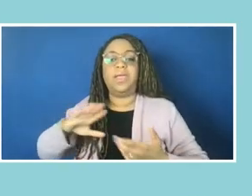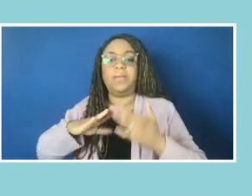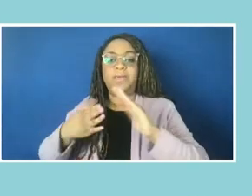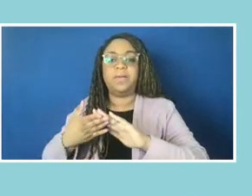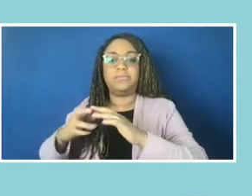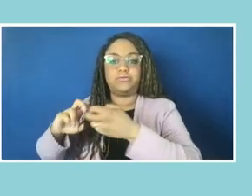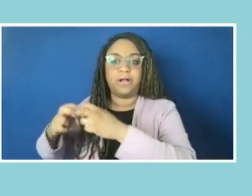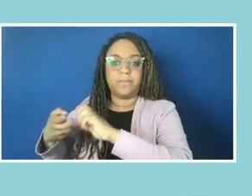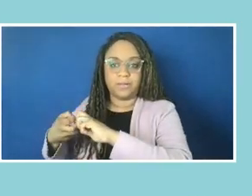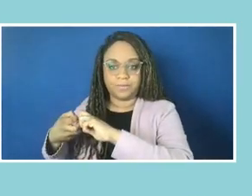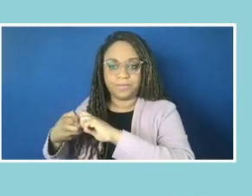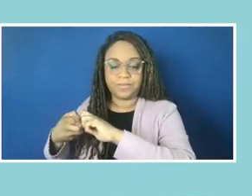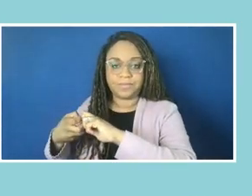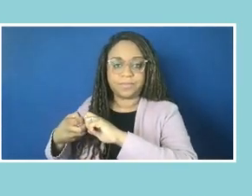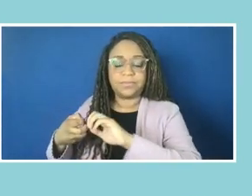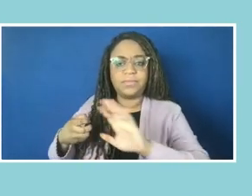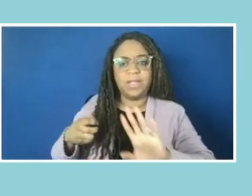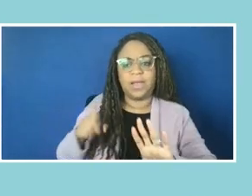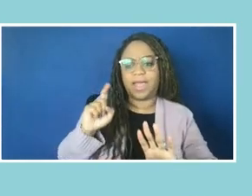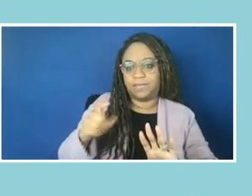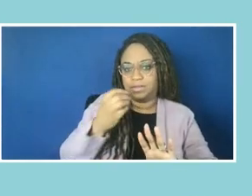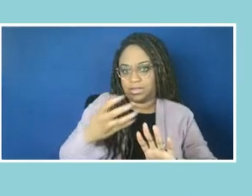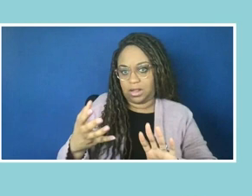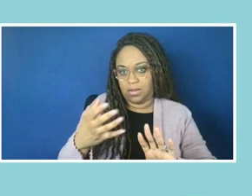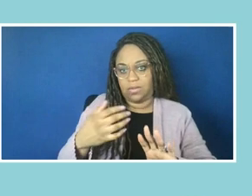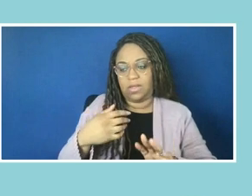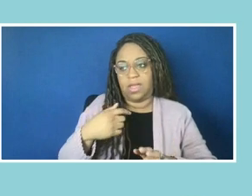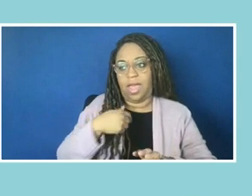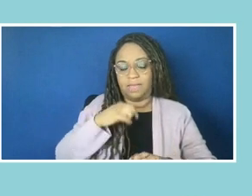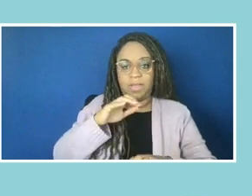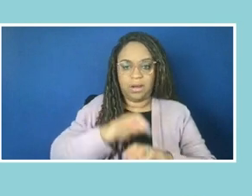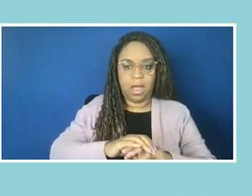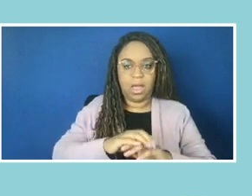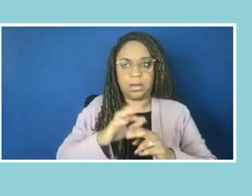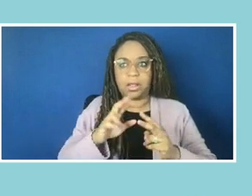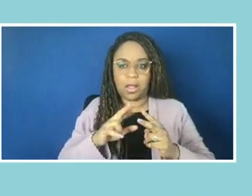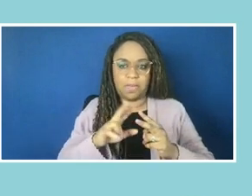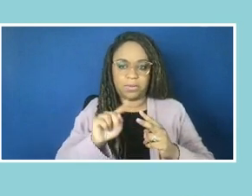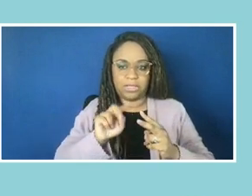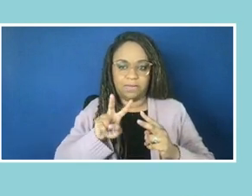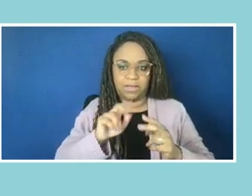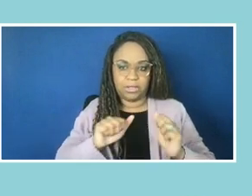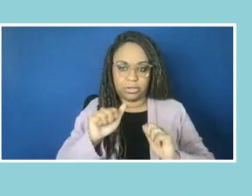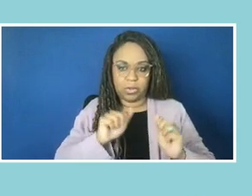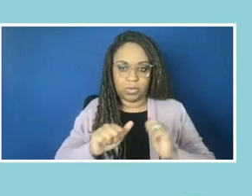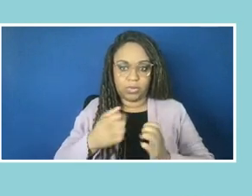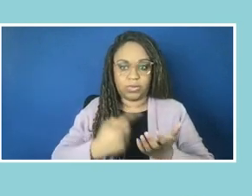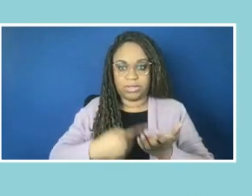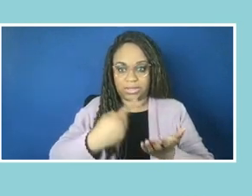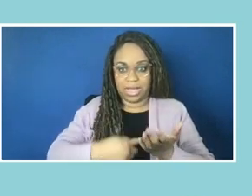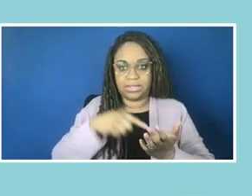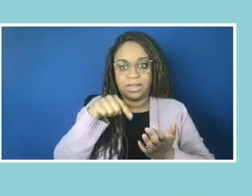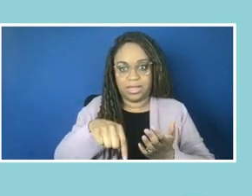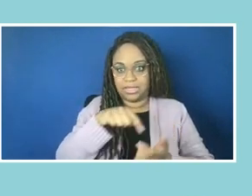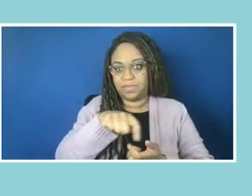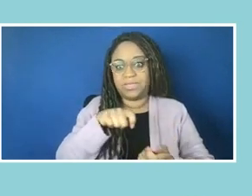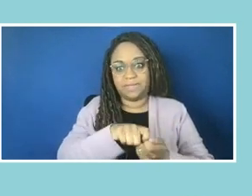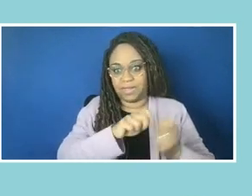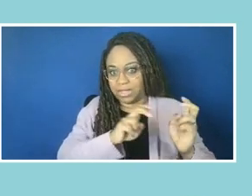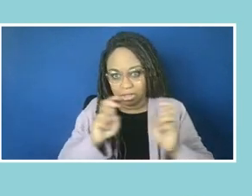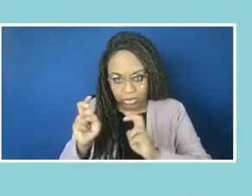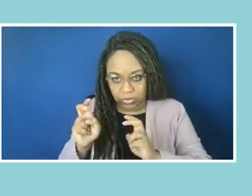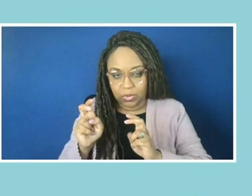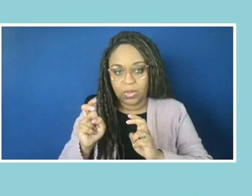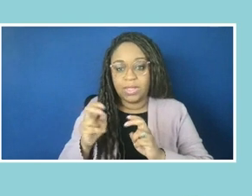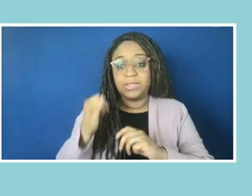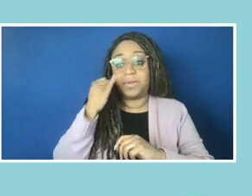I've been on a couple of television shows to discuss this particular issue. So if I drop a name, there's a reason for